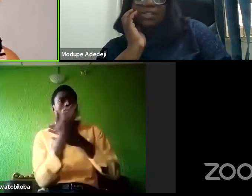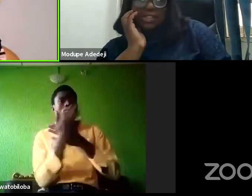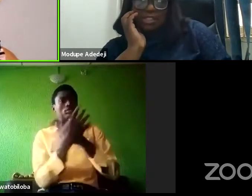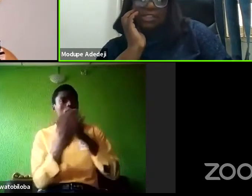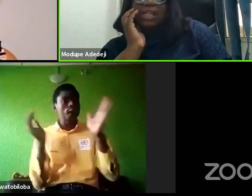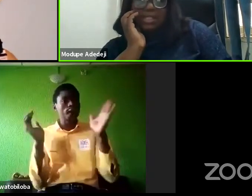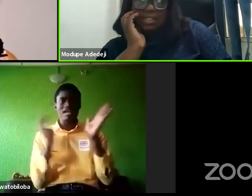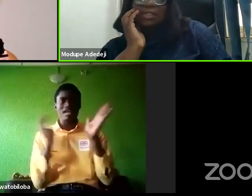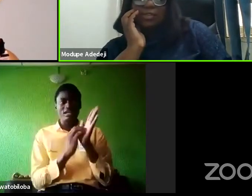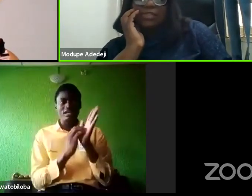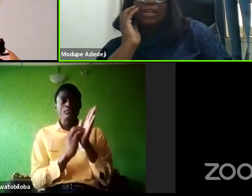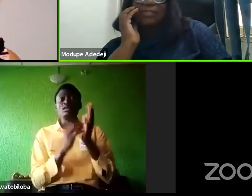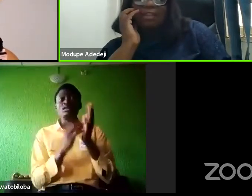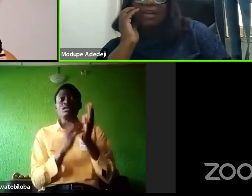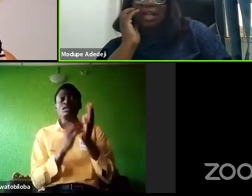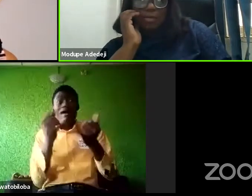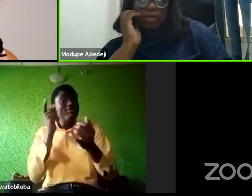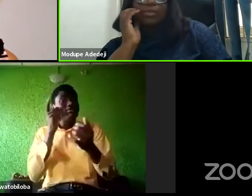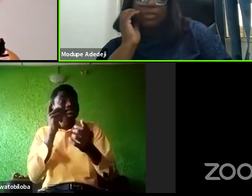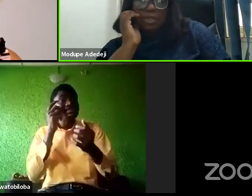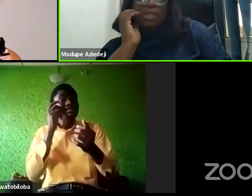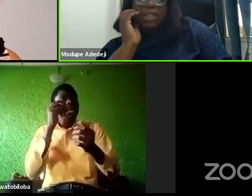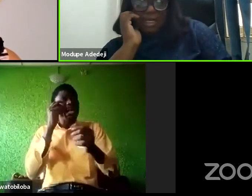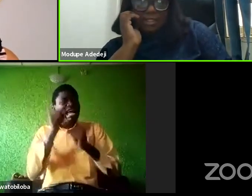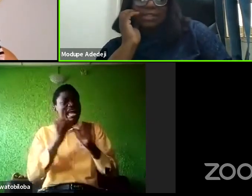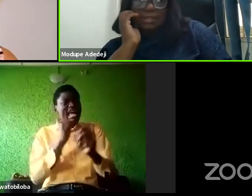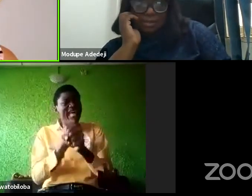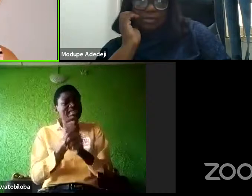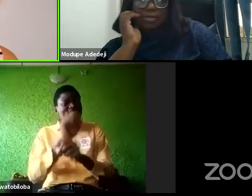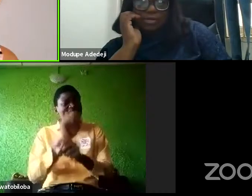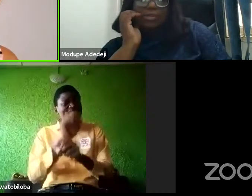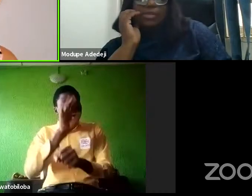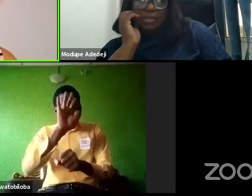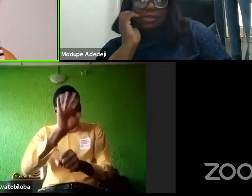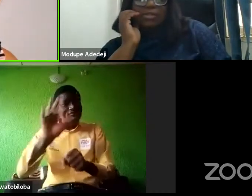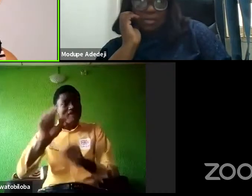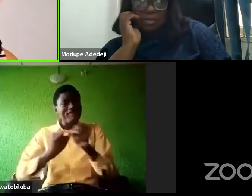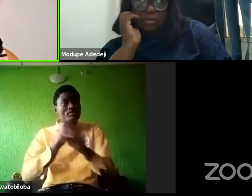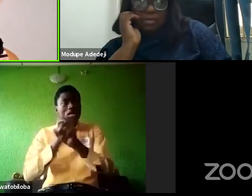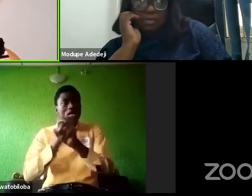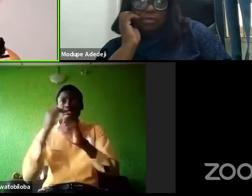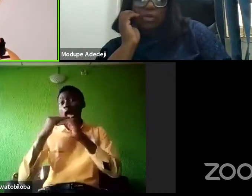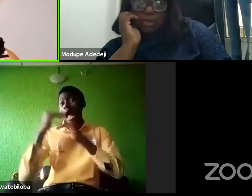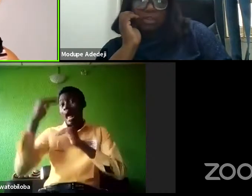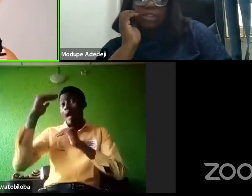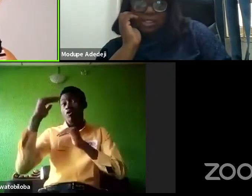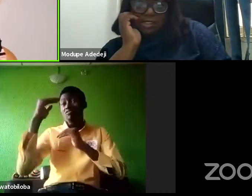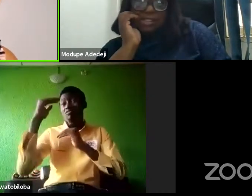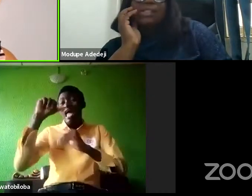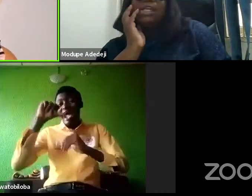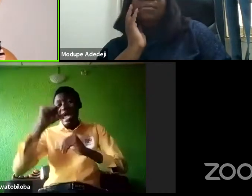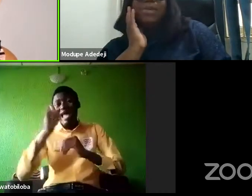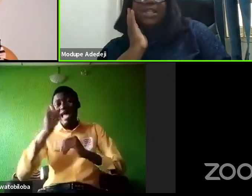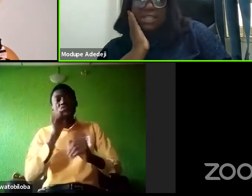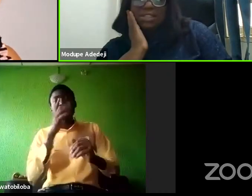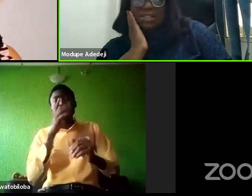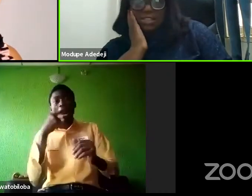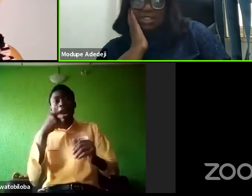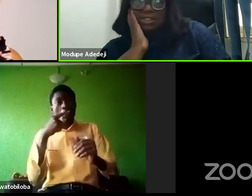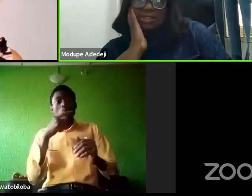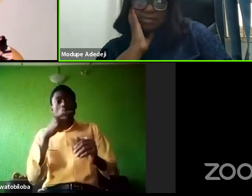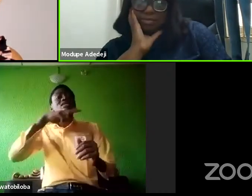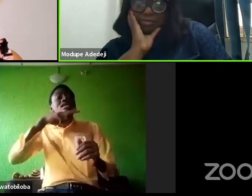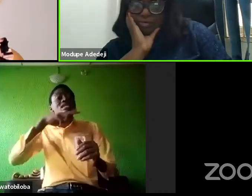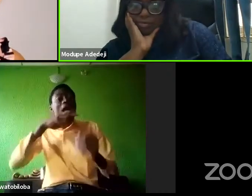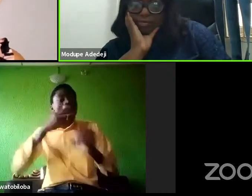menstrual blood, 55 and above, should seek medical advice immediately. Immediately,